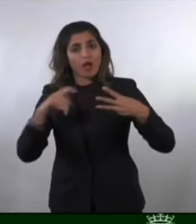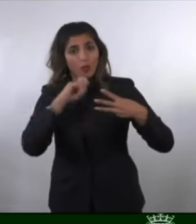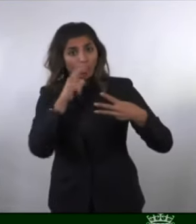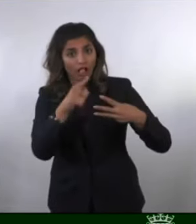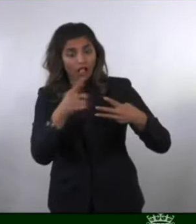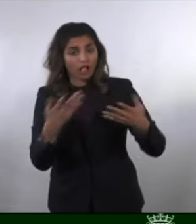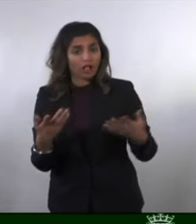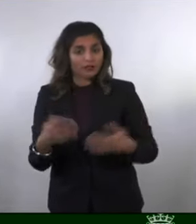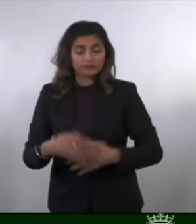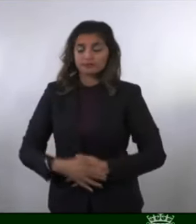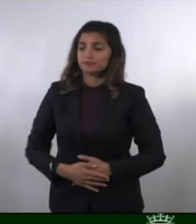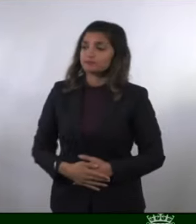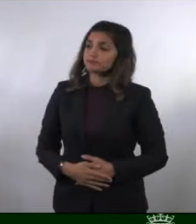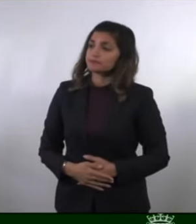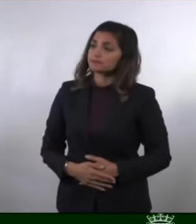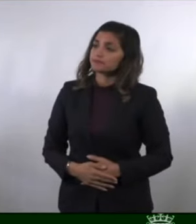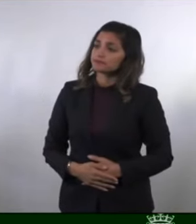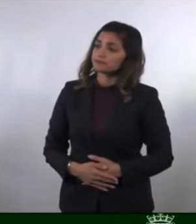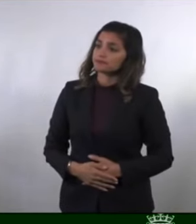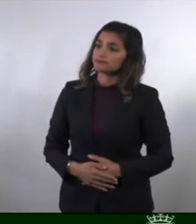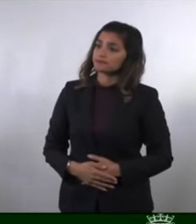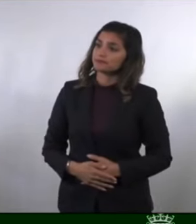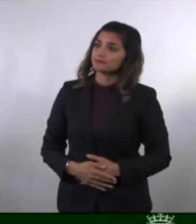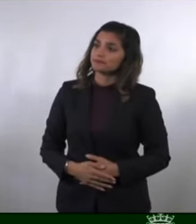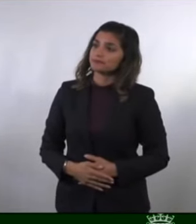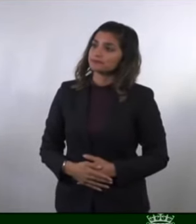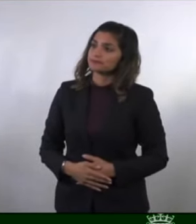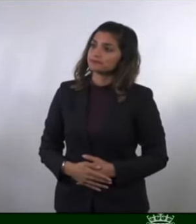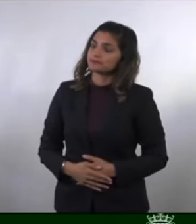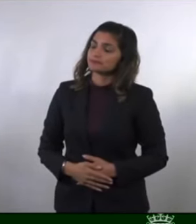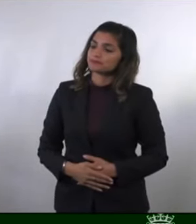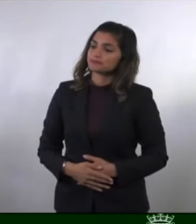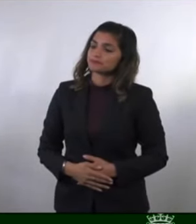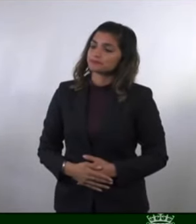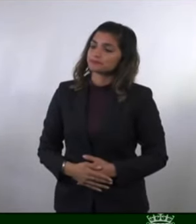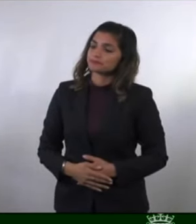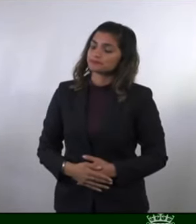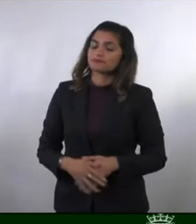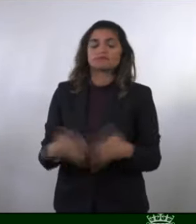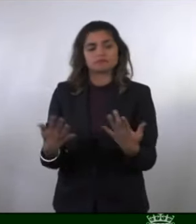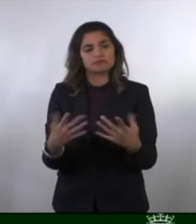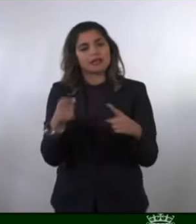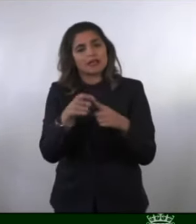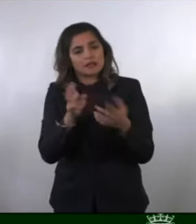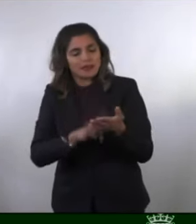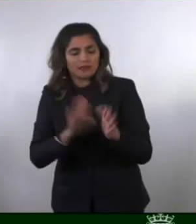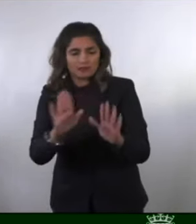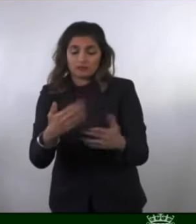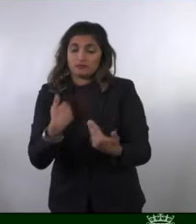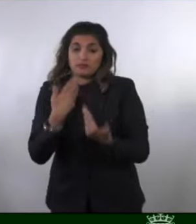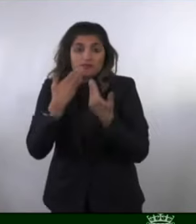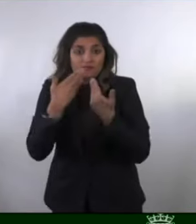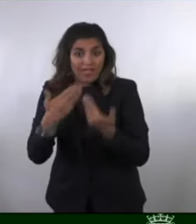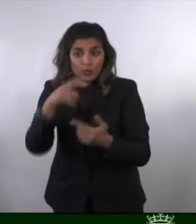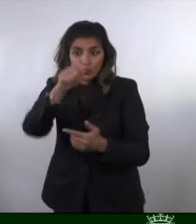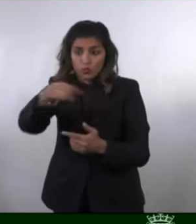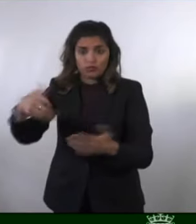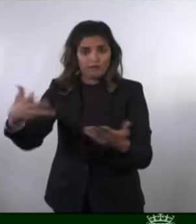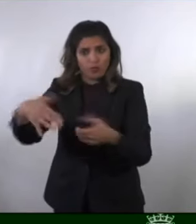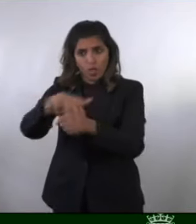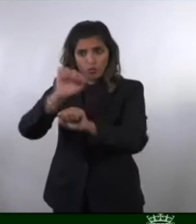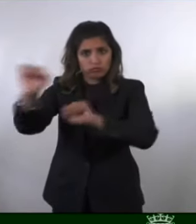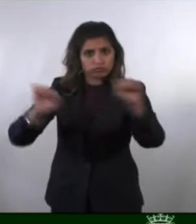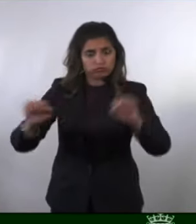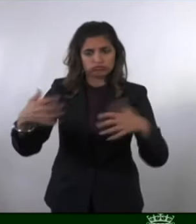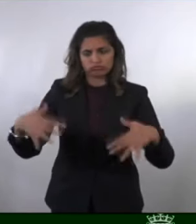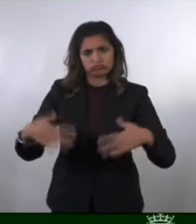Minister. I very much sympathise with her constituents in Lancaster, and where I thank them for the efforts that they've